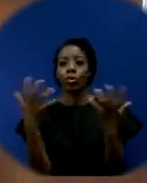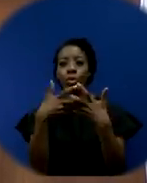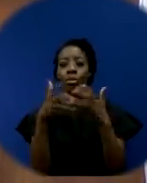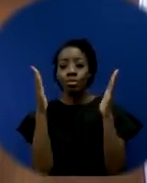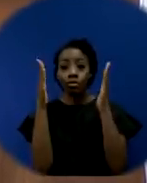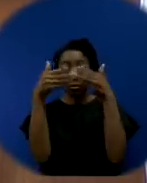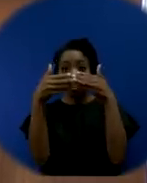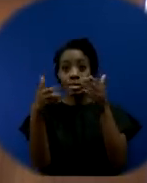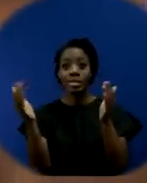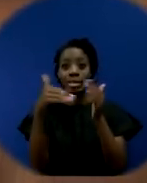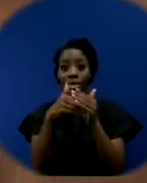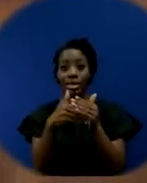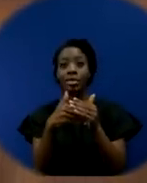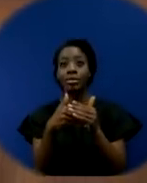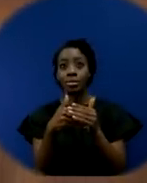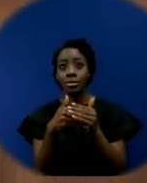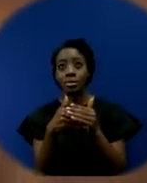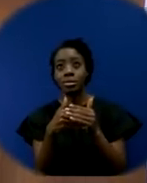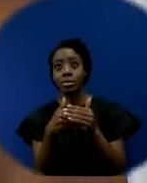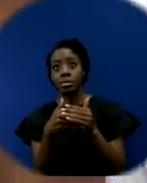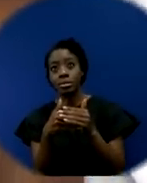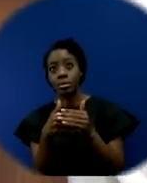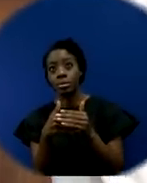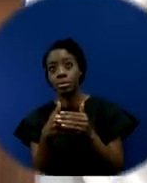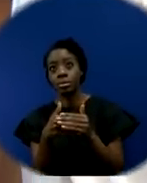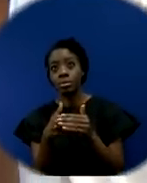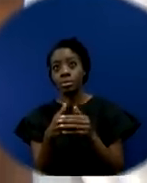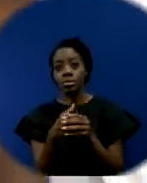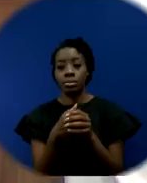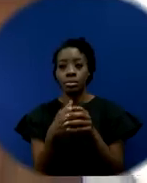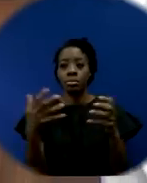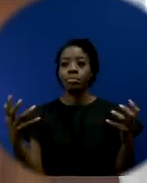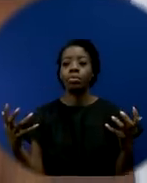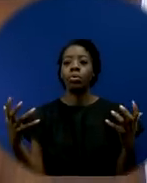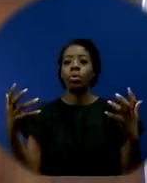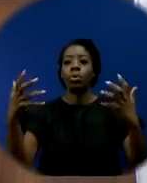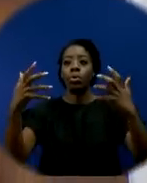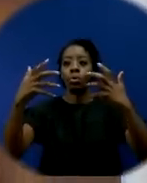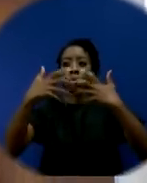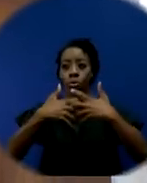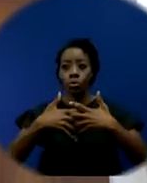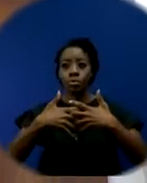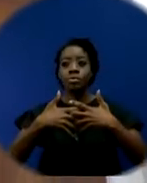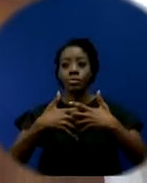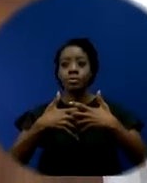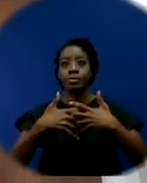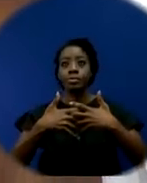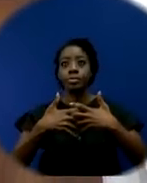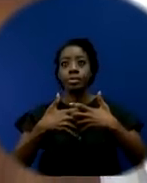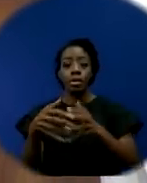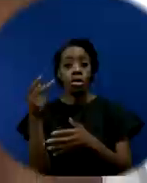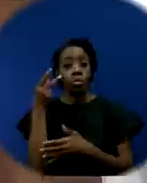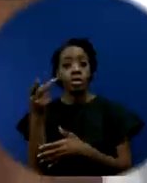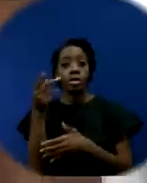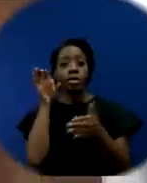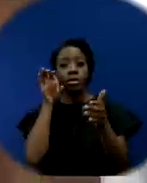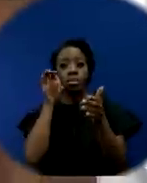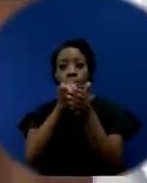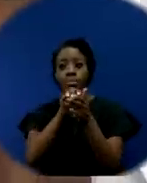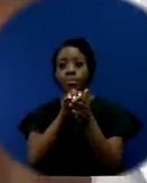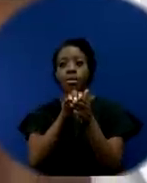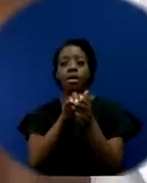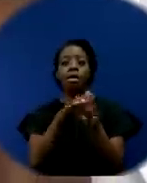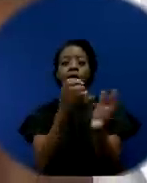focus and put the puzzle piece, remember, put that stuff back together. We see a picture of